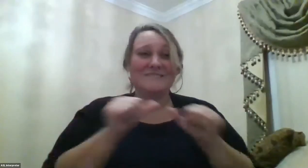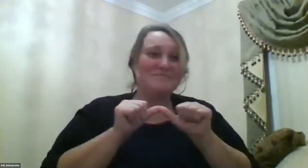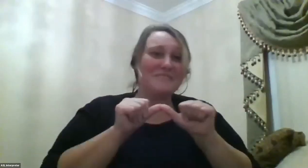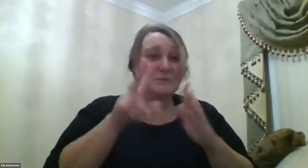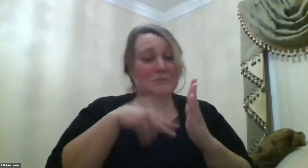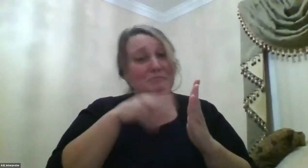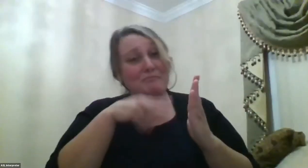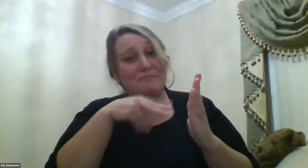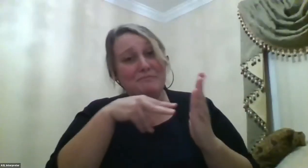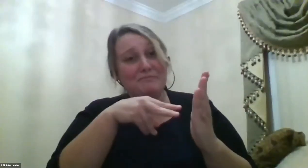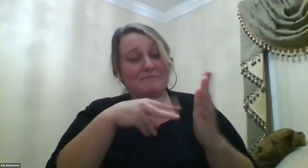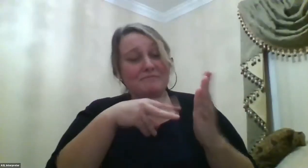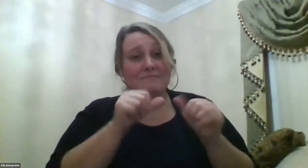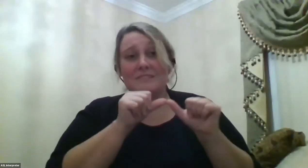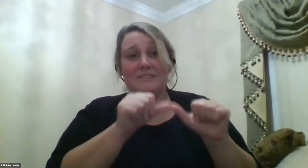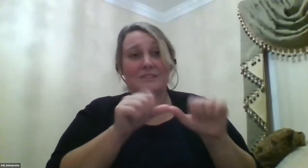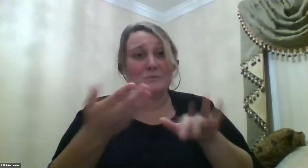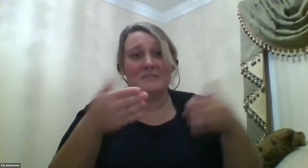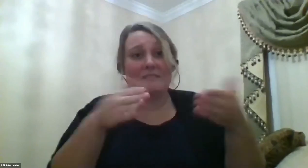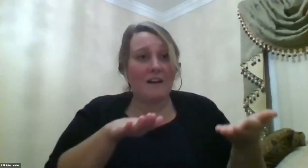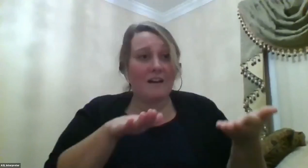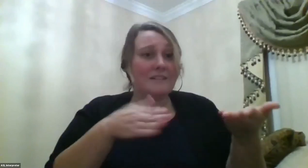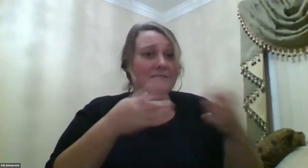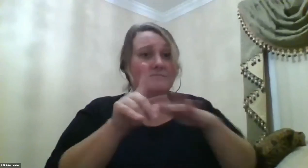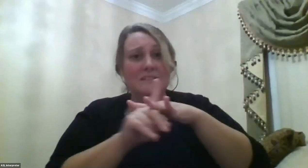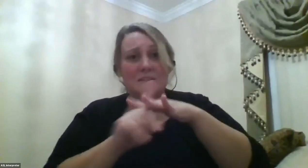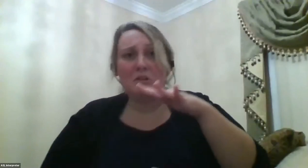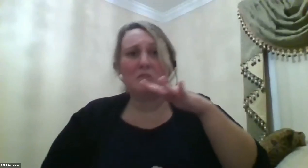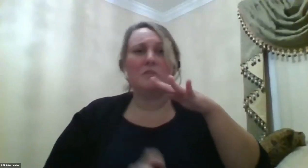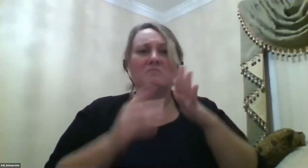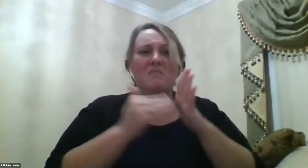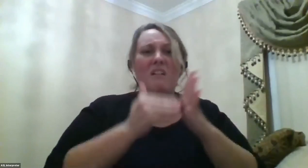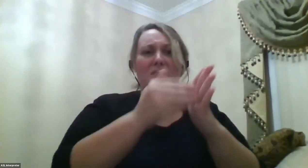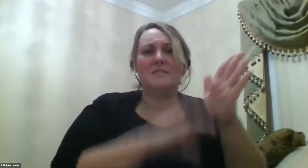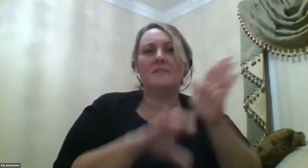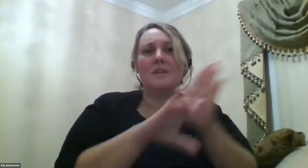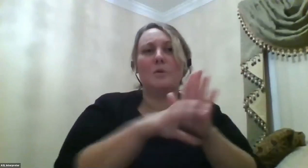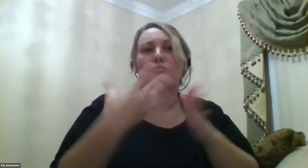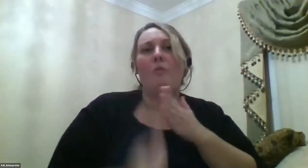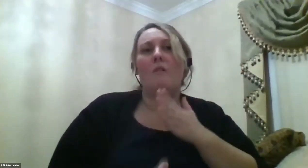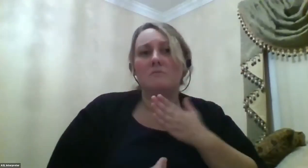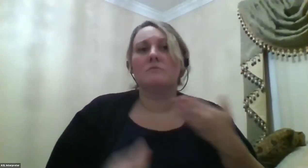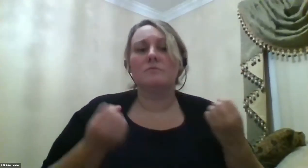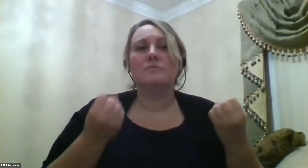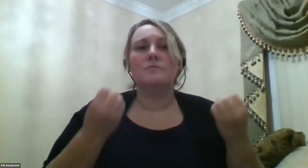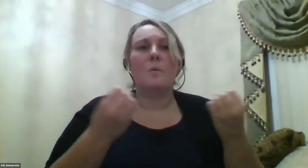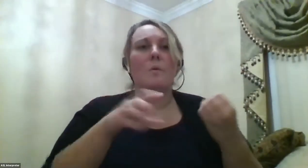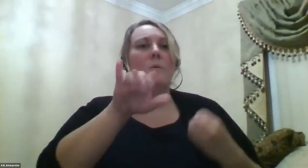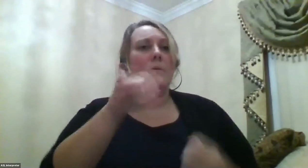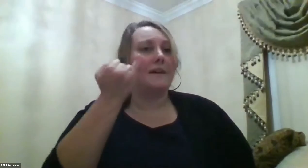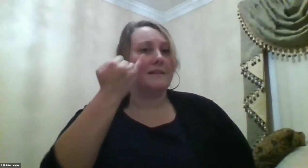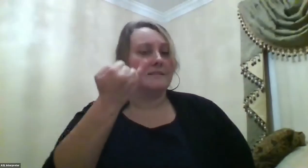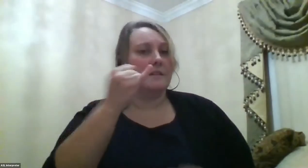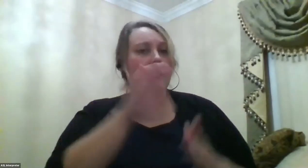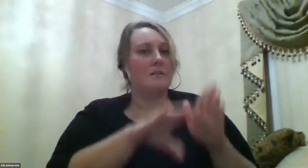Dido just disappears, you know? mean, it's, so I think this idea of like the disappearance or the like, um, violent